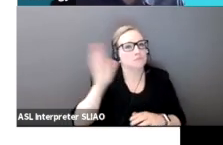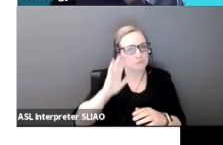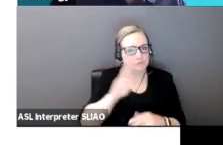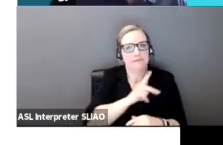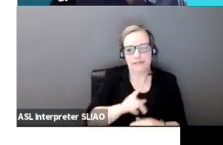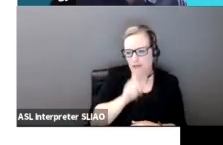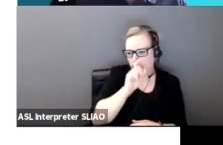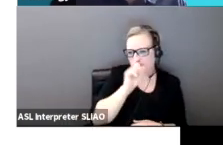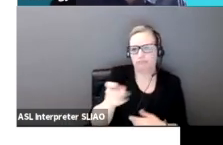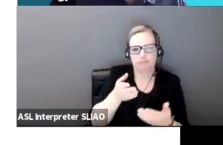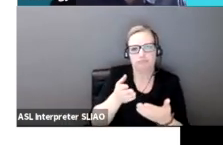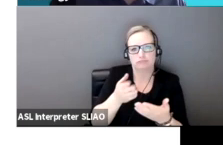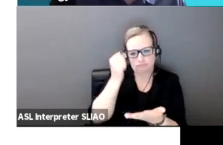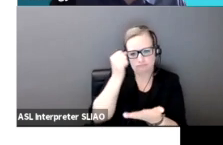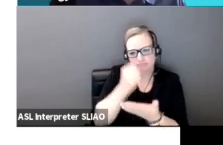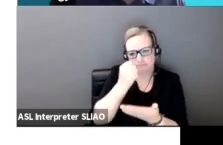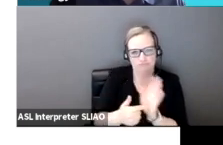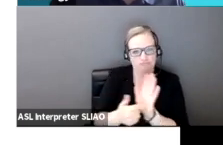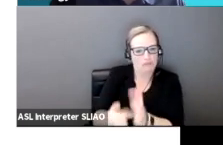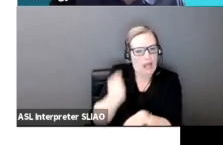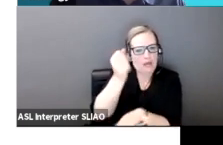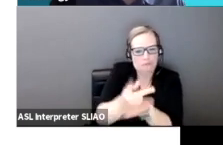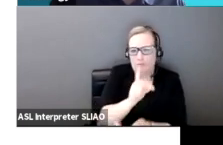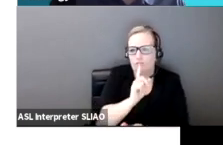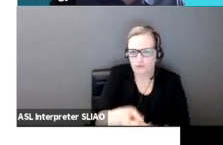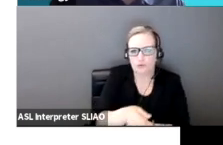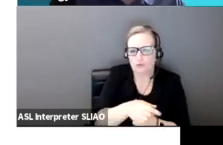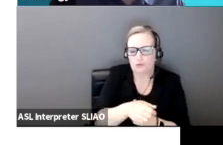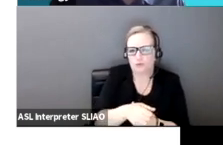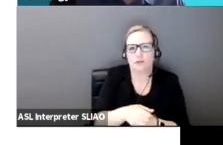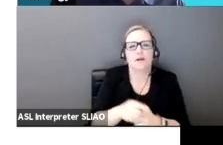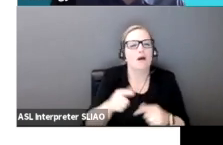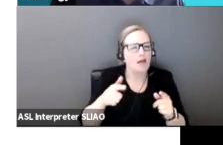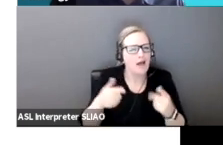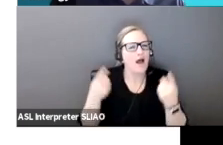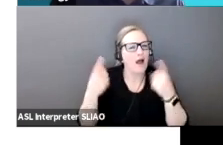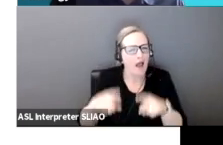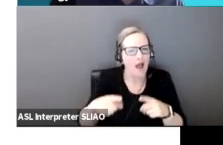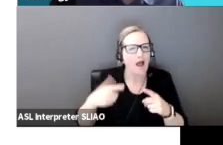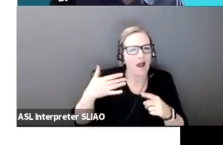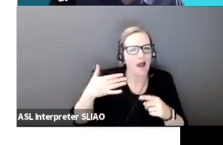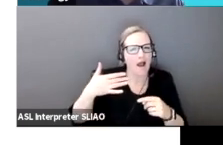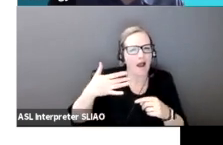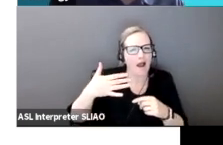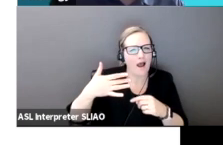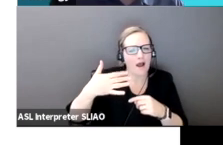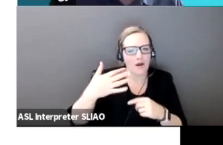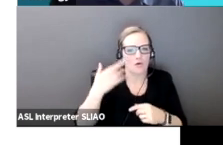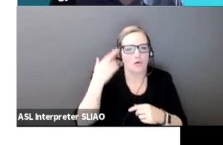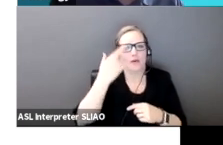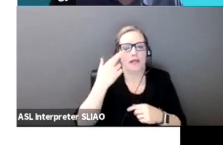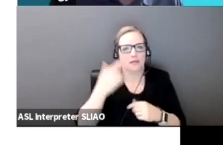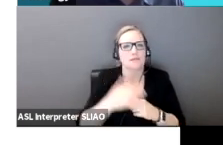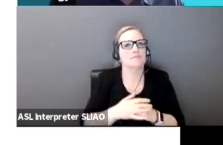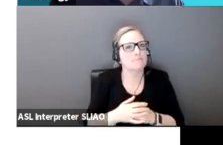to you. And so over time, it became recognized that this kind of a bargain forms the intellectual